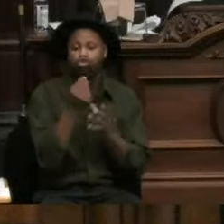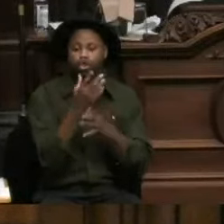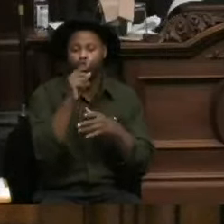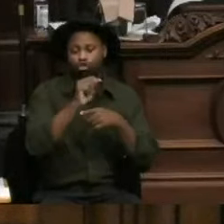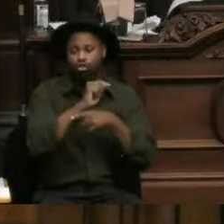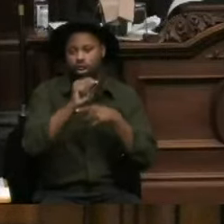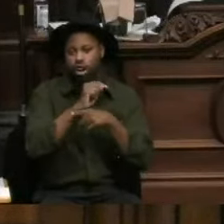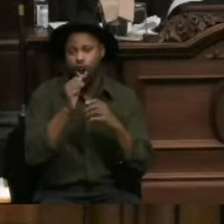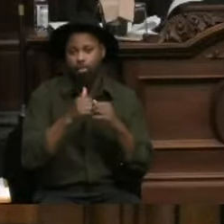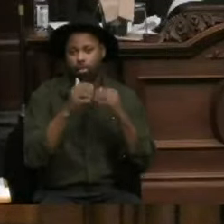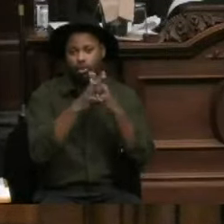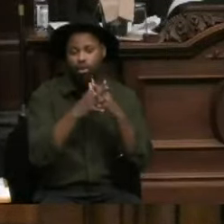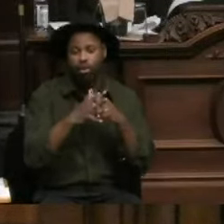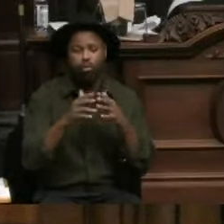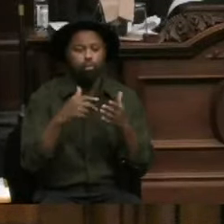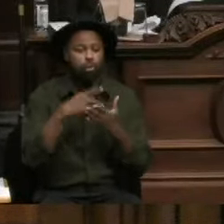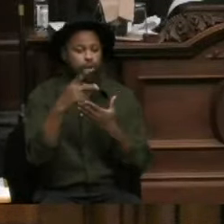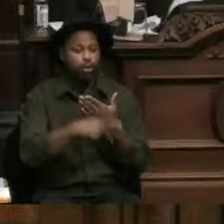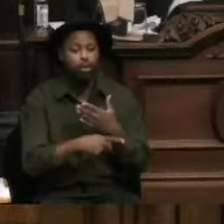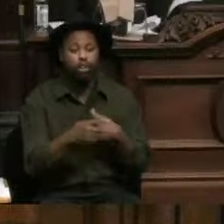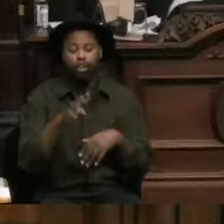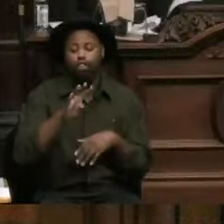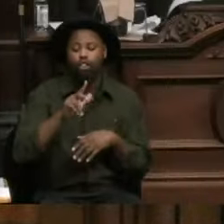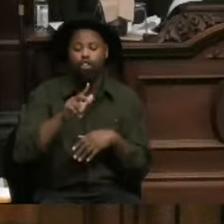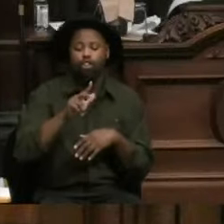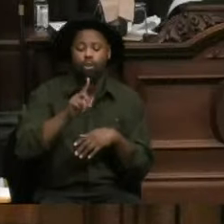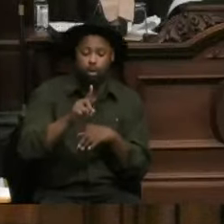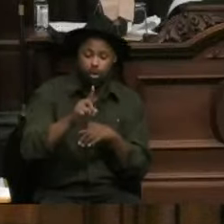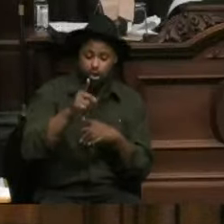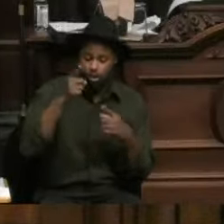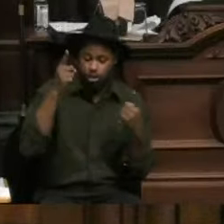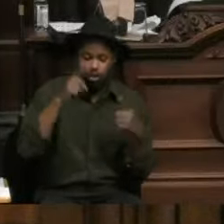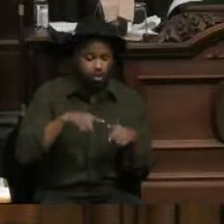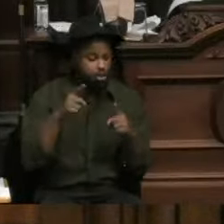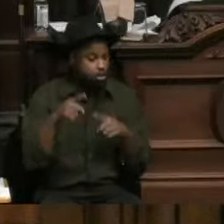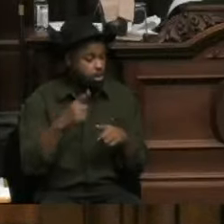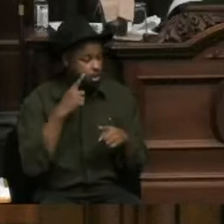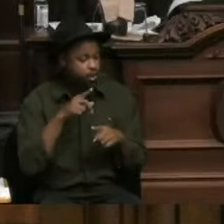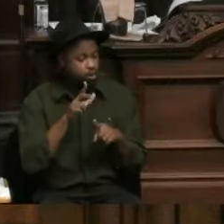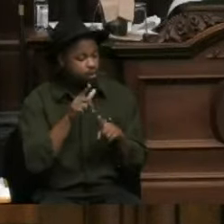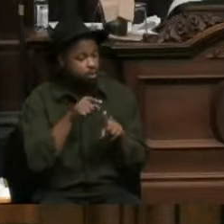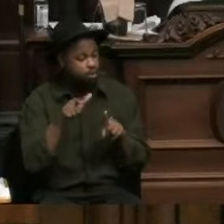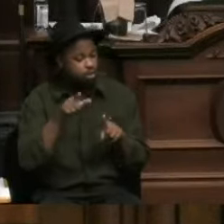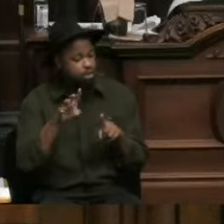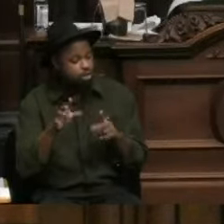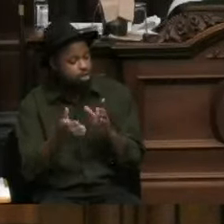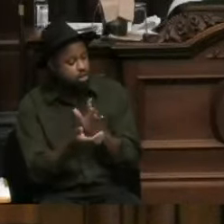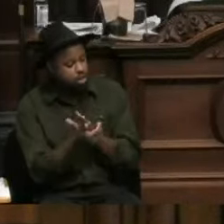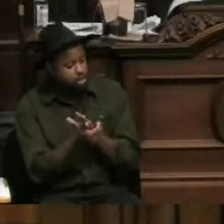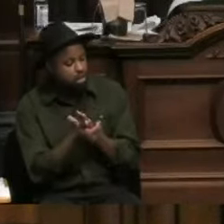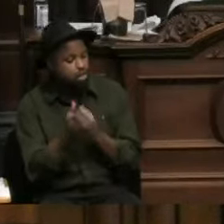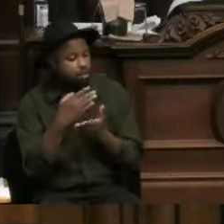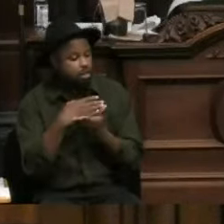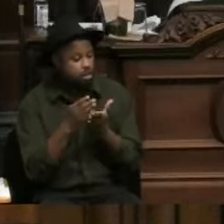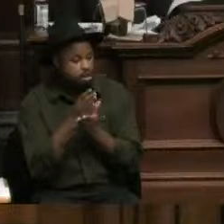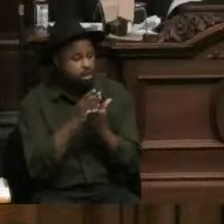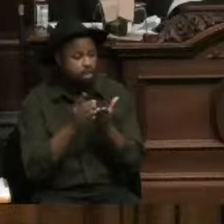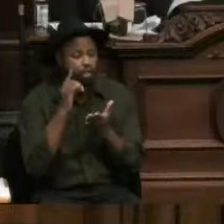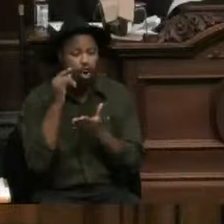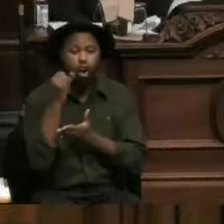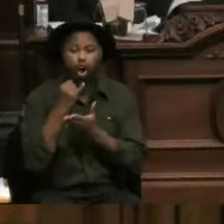Program. Introductory number 431, authorizing agreements and amending the 23-24 budget relating to the development of an arts and culture